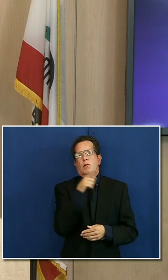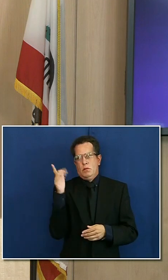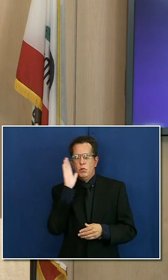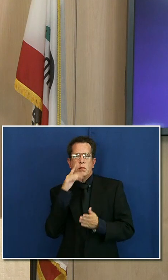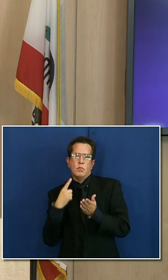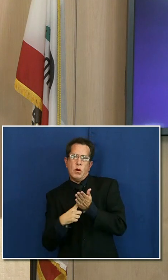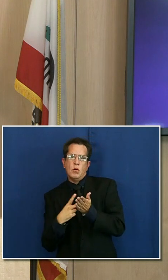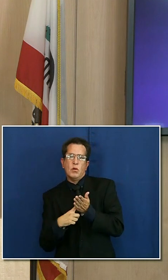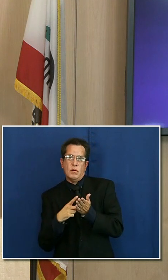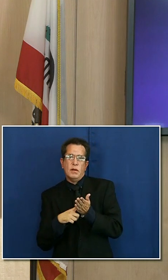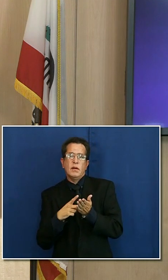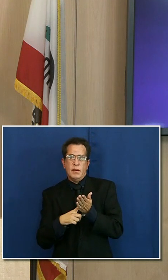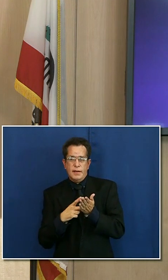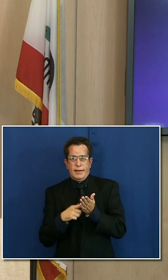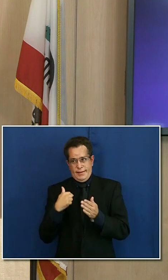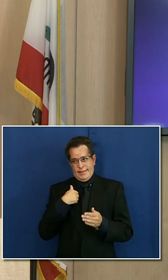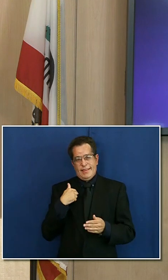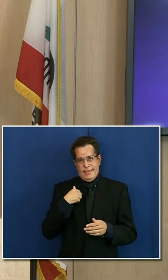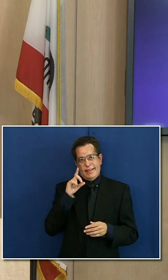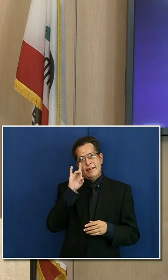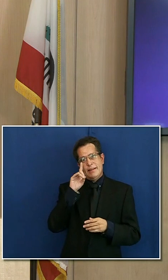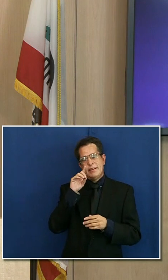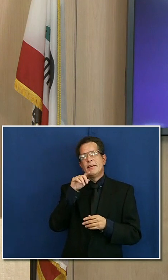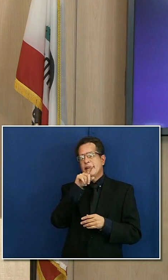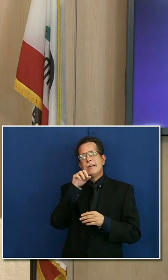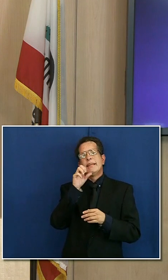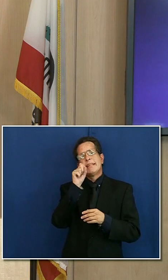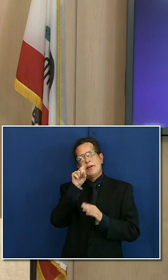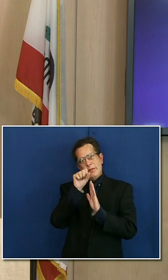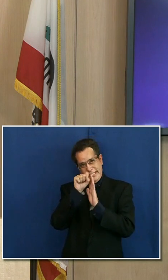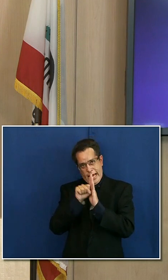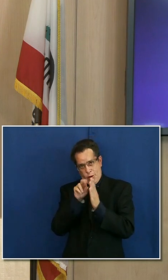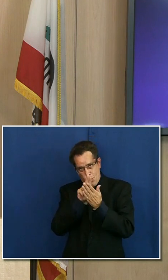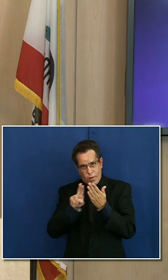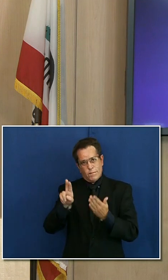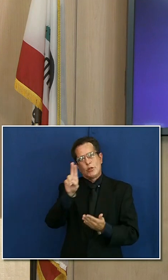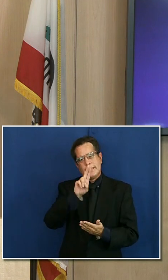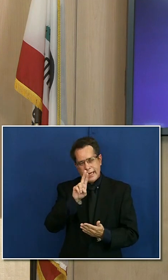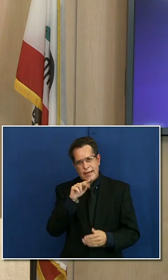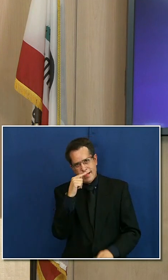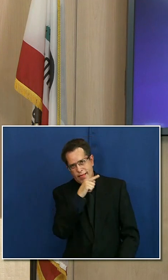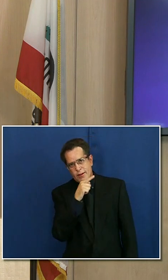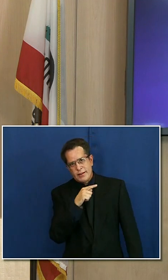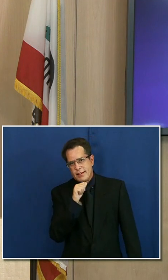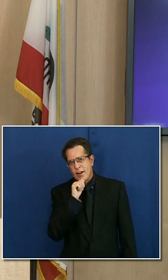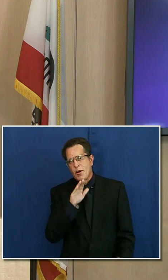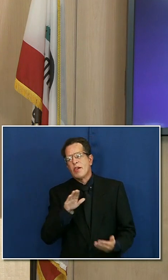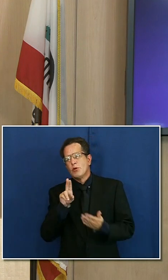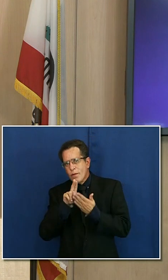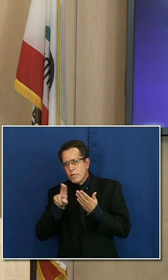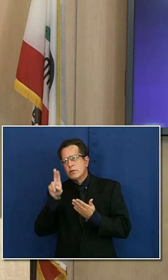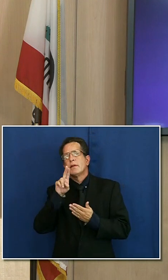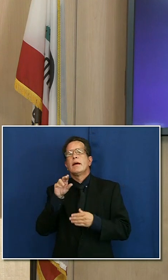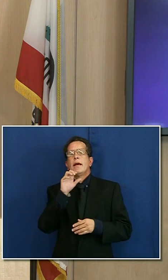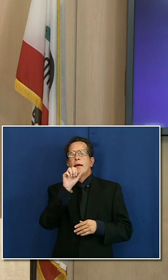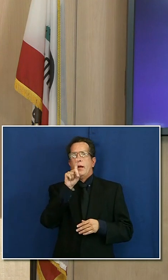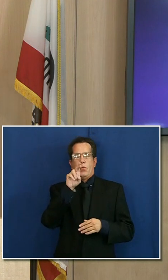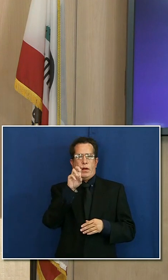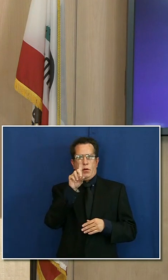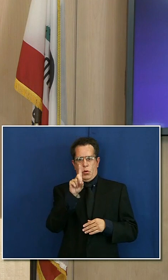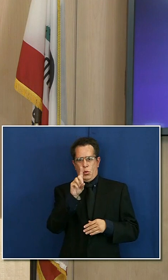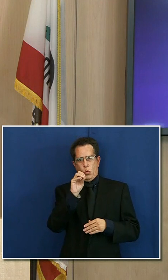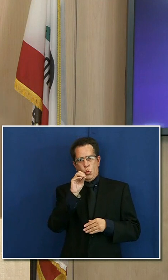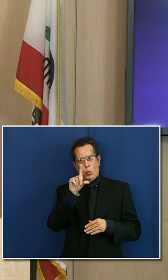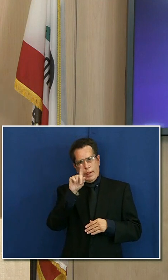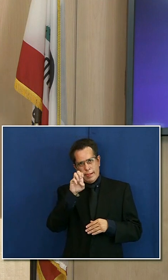I graduated from San Diego State College at San Diego State University. We have honored to have with us Dr. Andrea Dooley, who is the